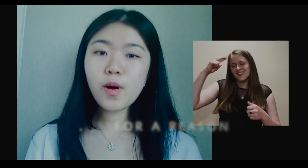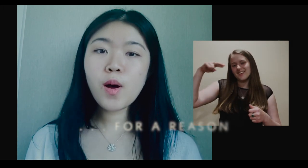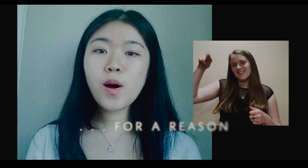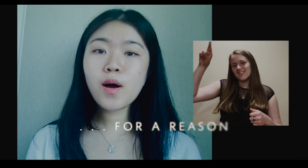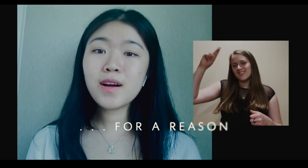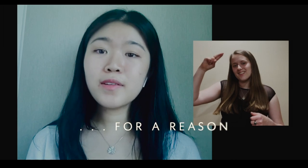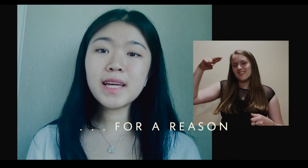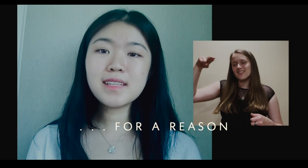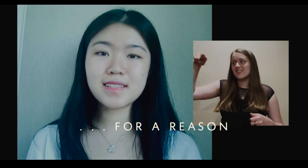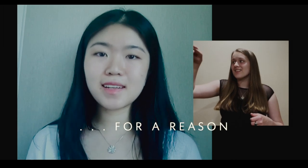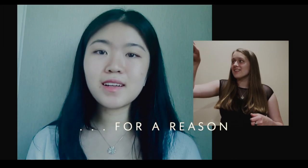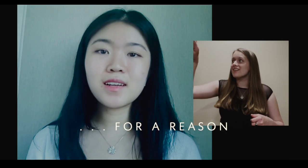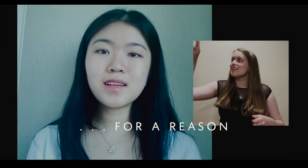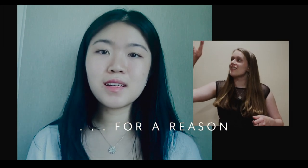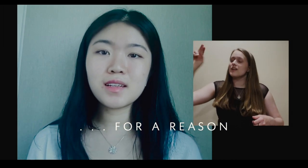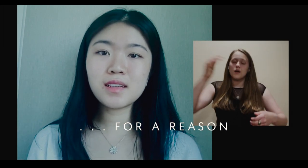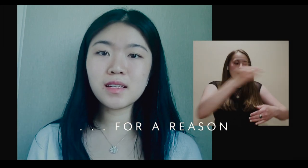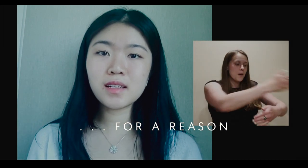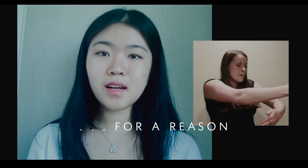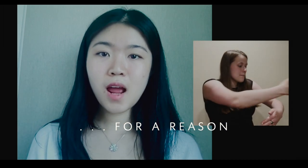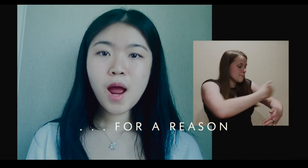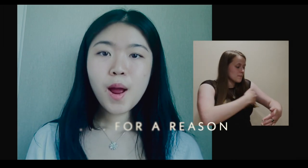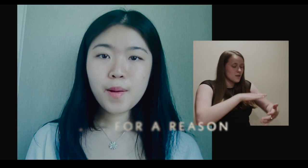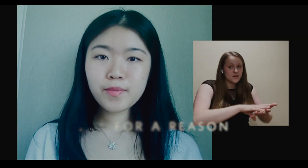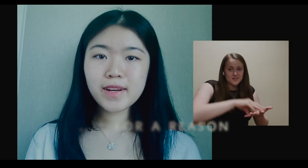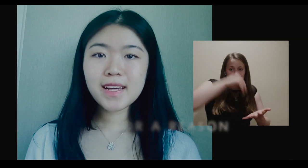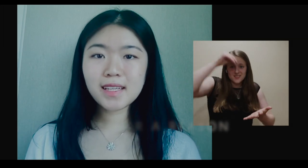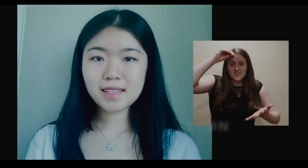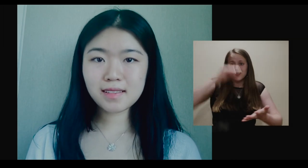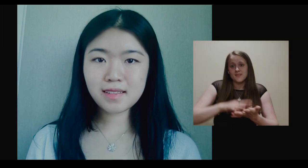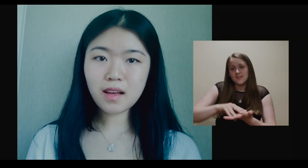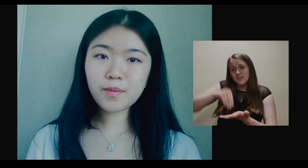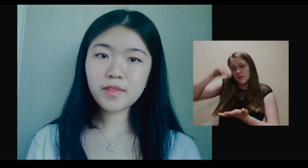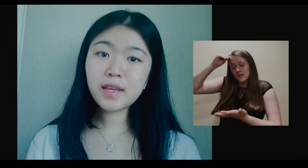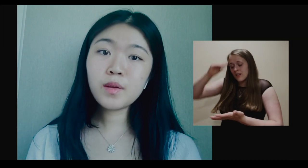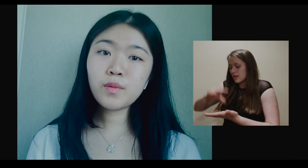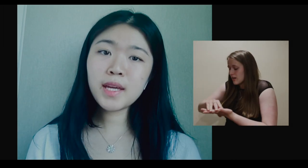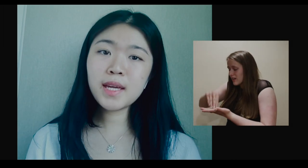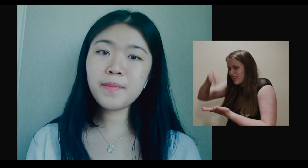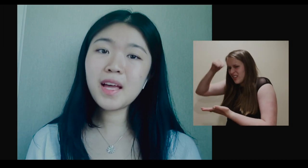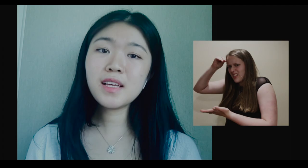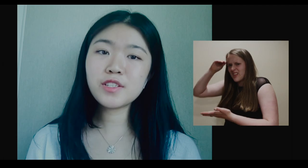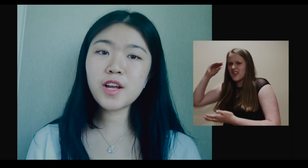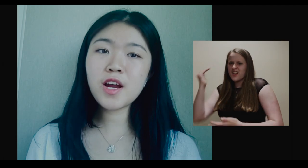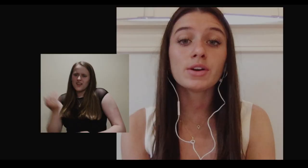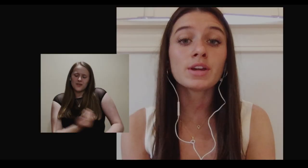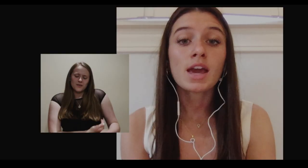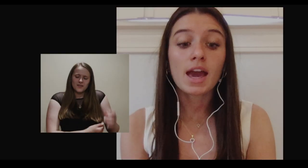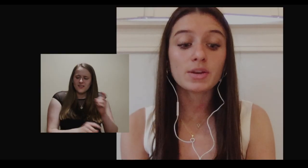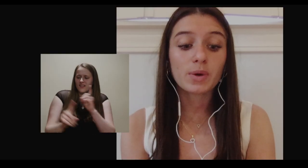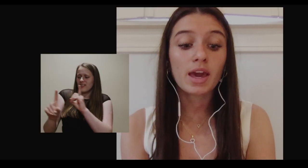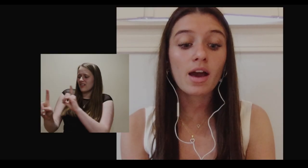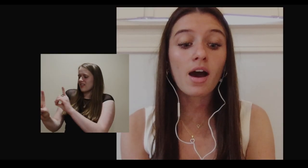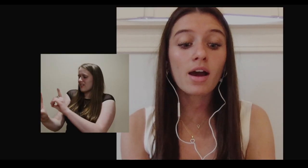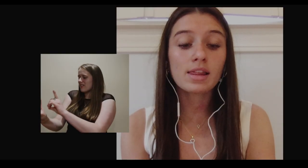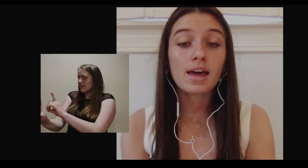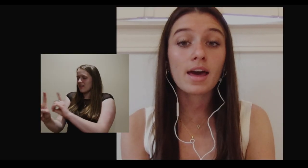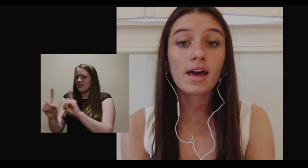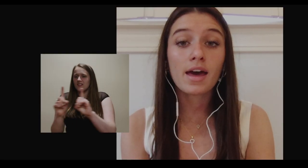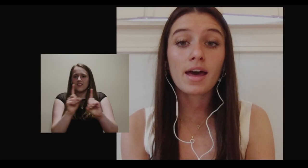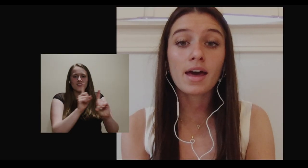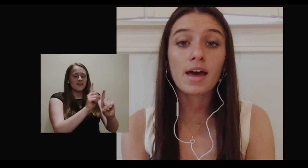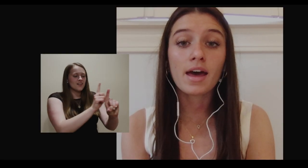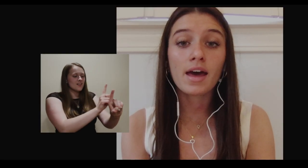For a reason Bring in something we must learn And we are